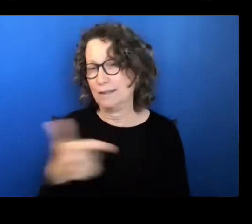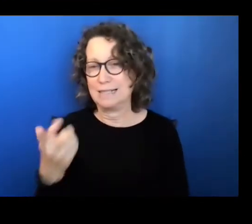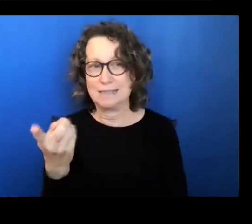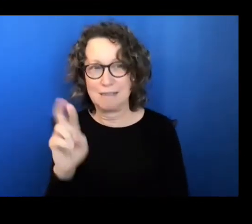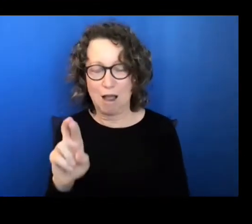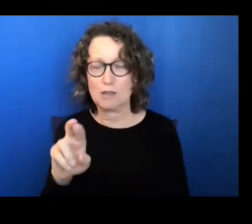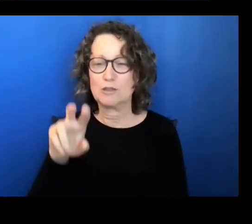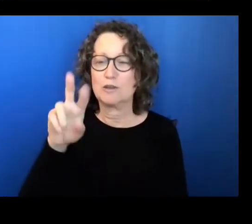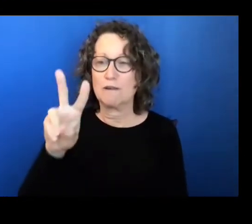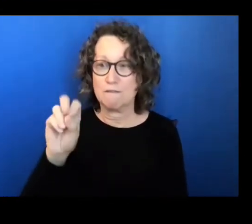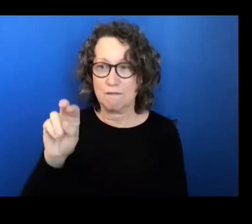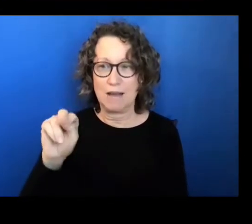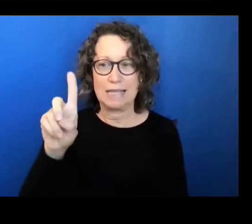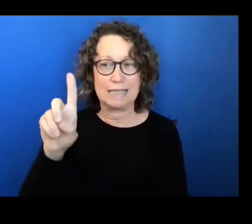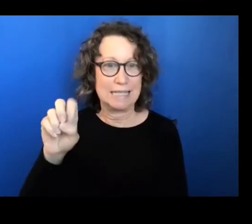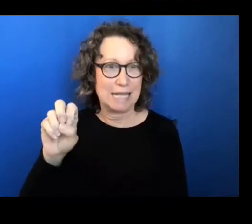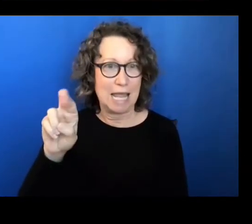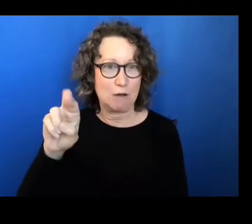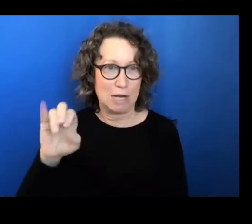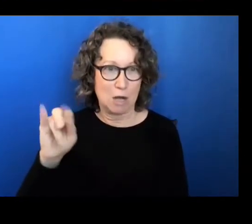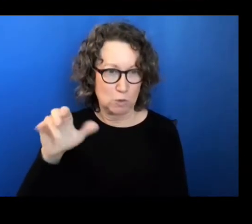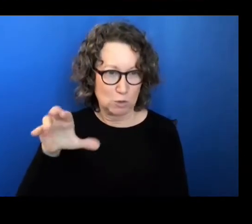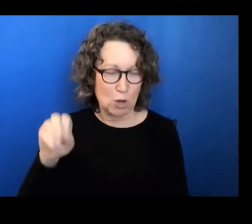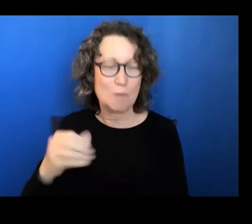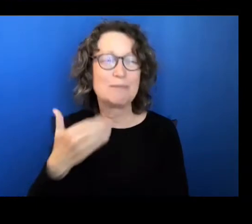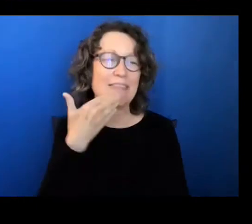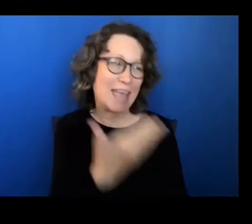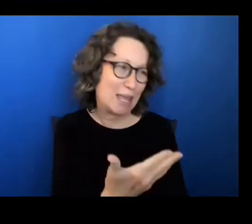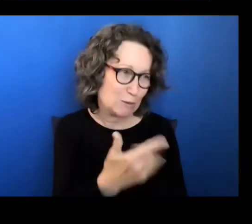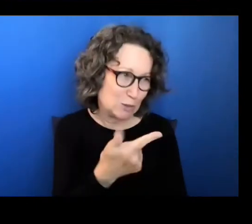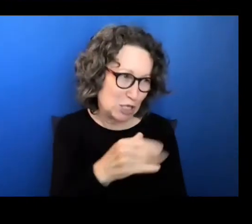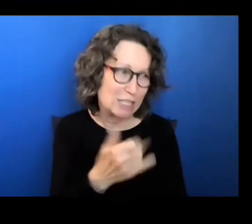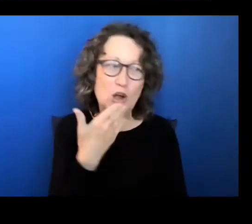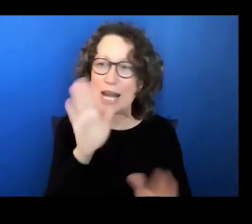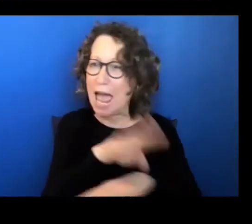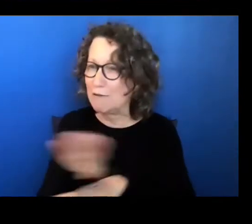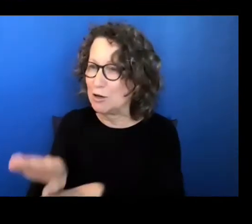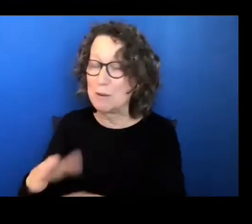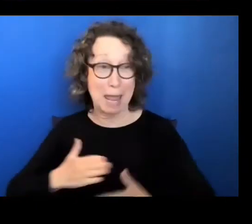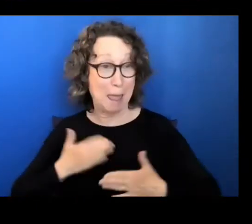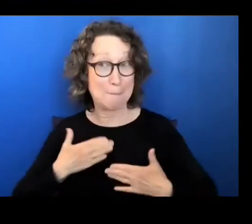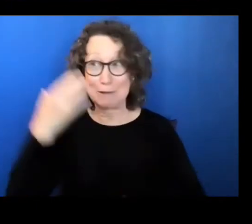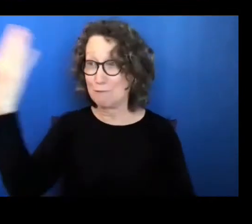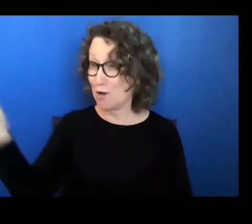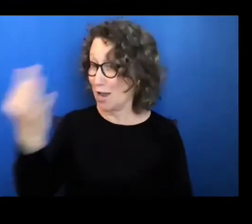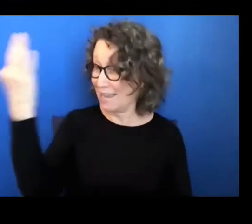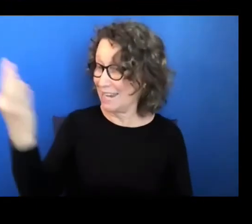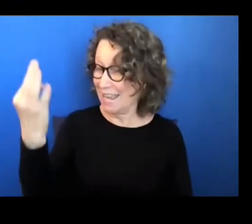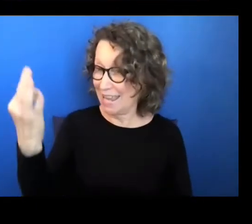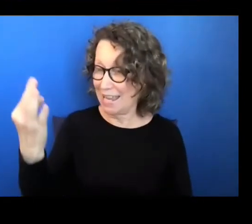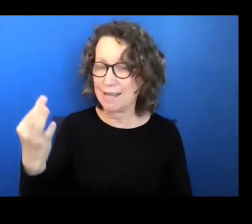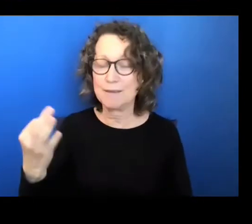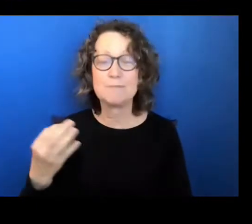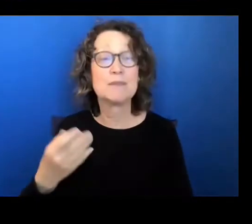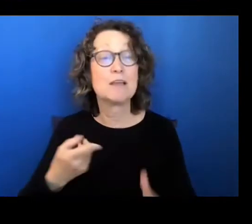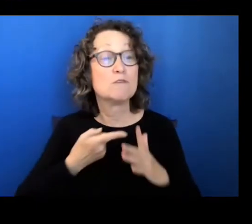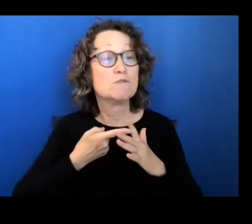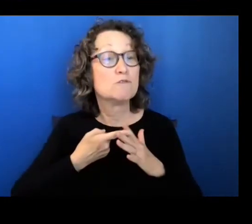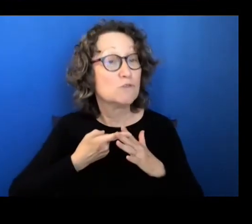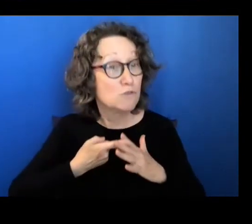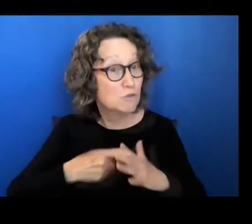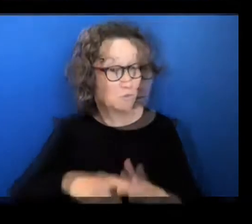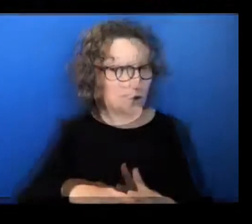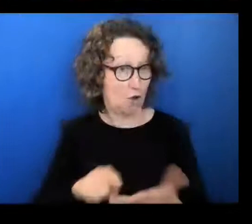Dobranoso. Thank you, Gina. And good afternoon, everyone. Happy Friday. I'd like to start